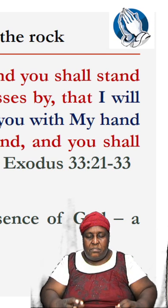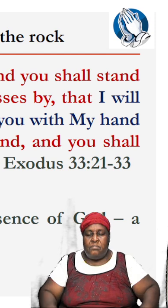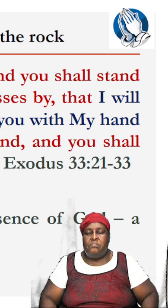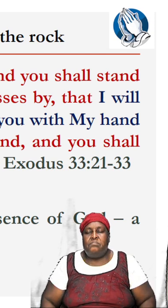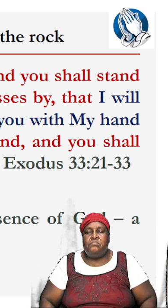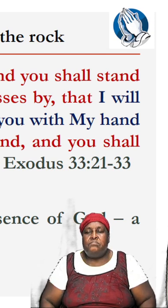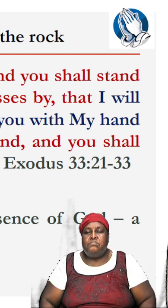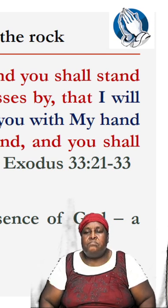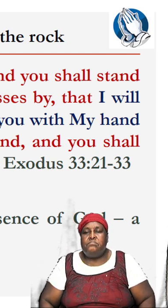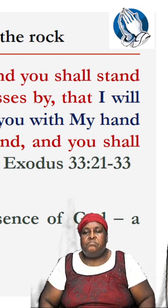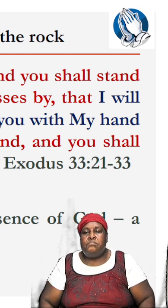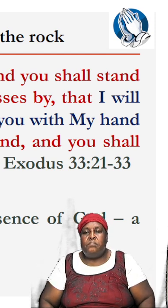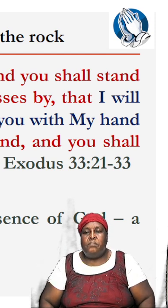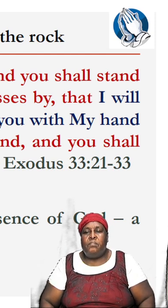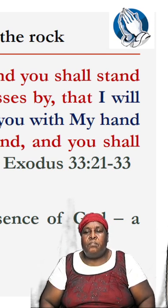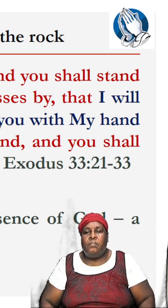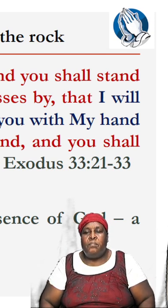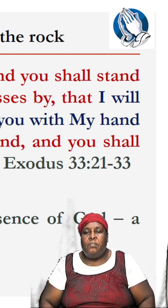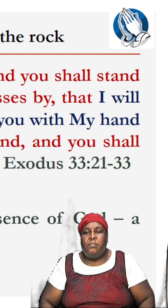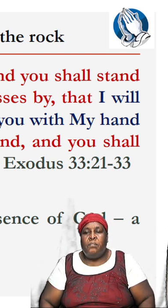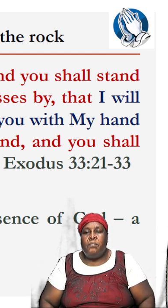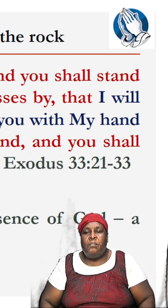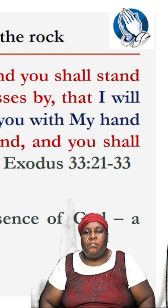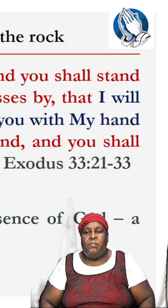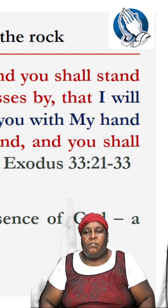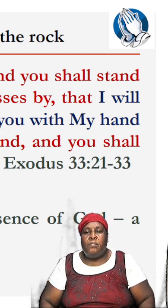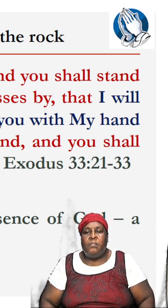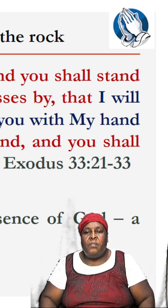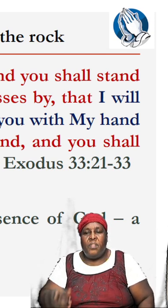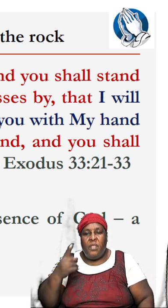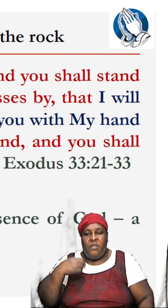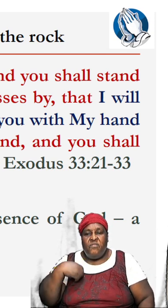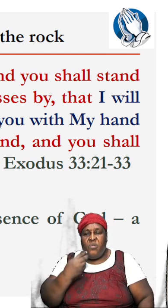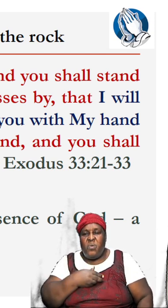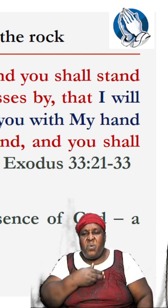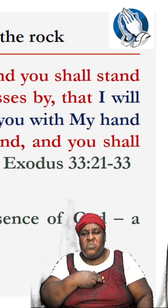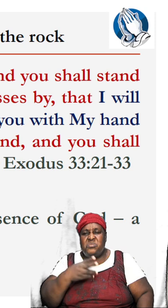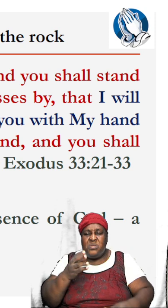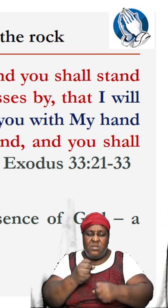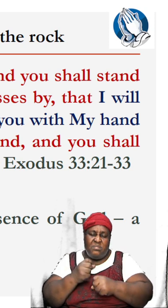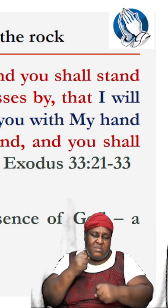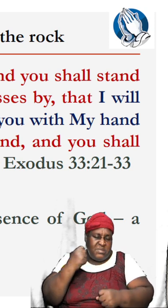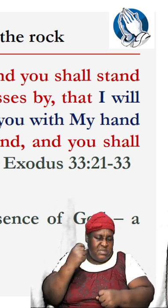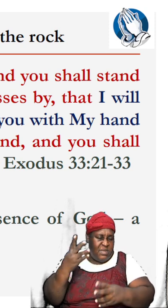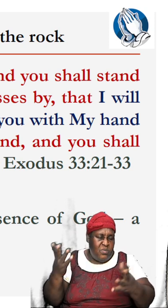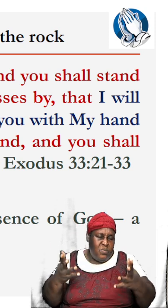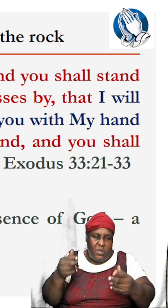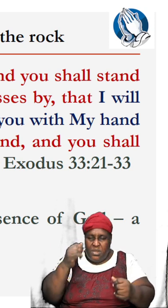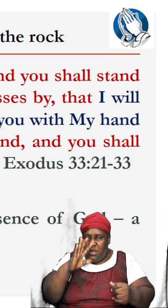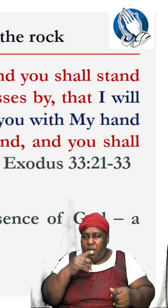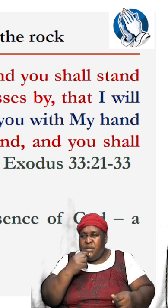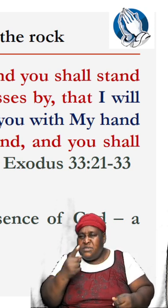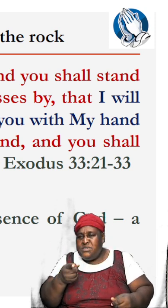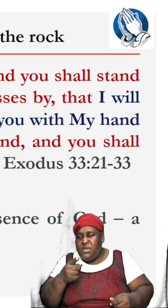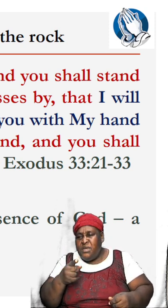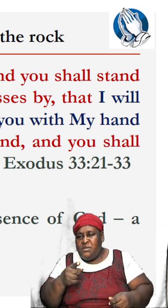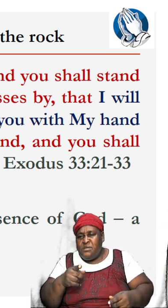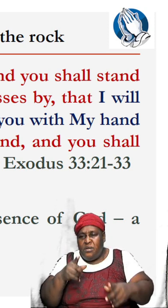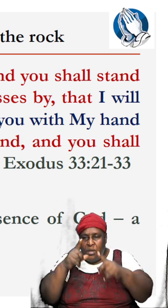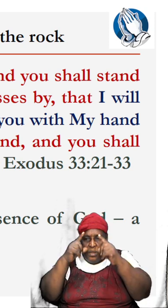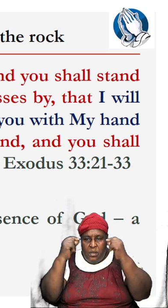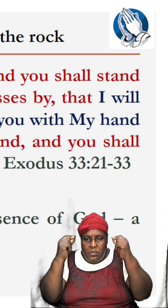Now, for us to get an understanding of what God was saying to Moses, I just went take it a